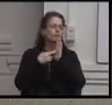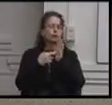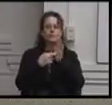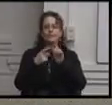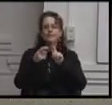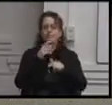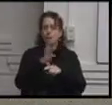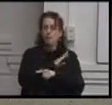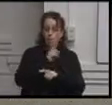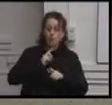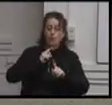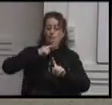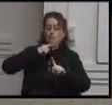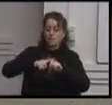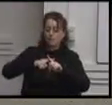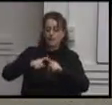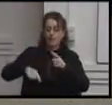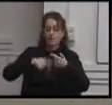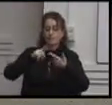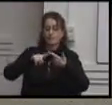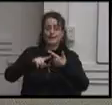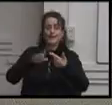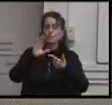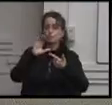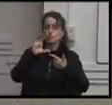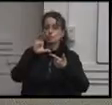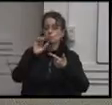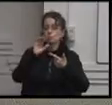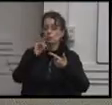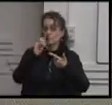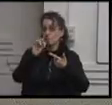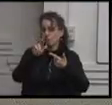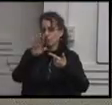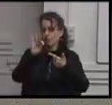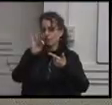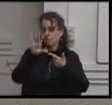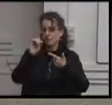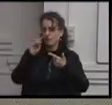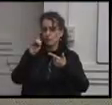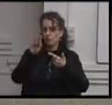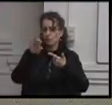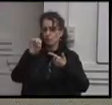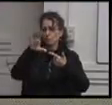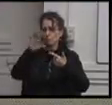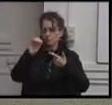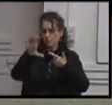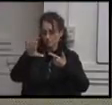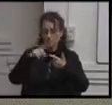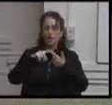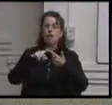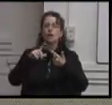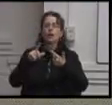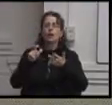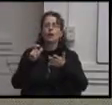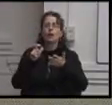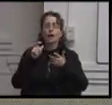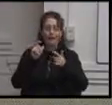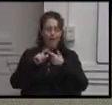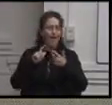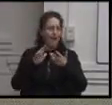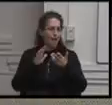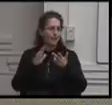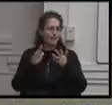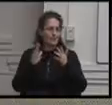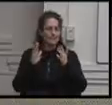board, and the chamber on the designated downtown organization, the Downtown Alliance Board, in order to